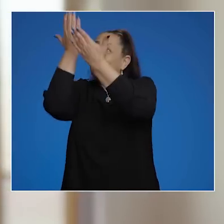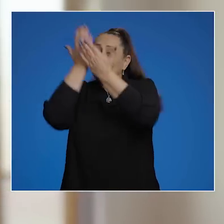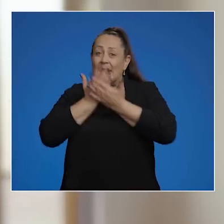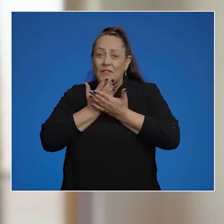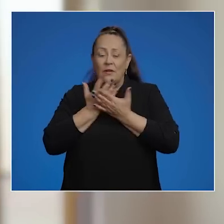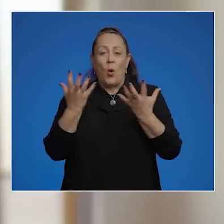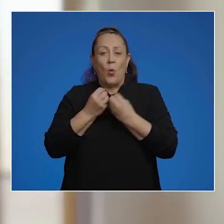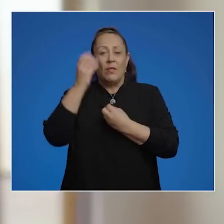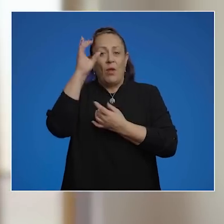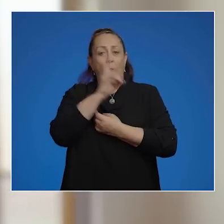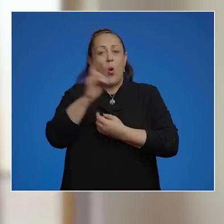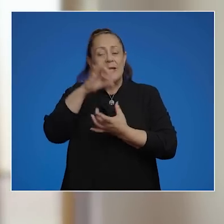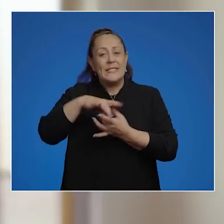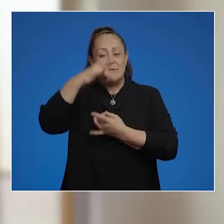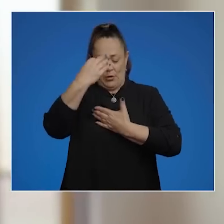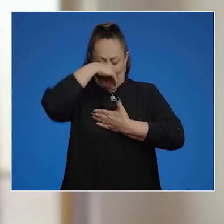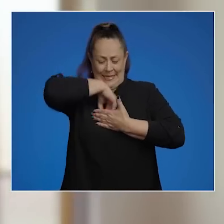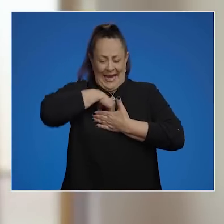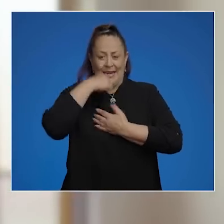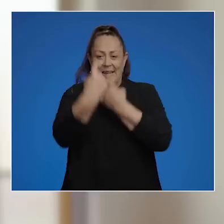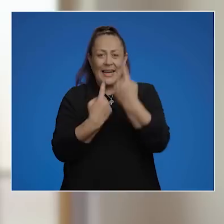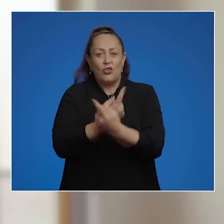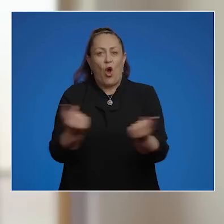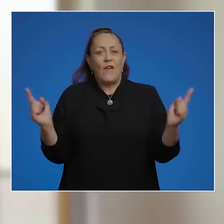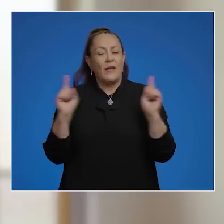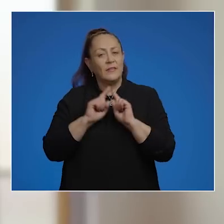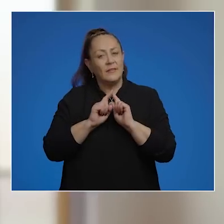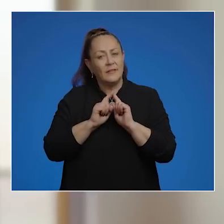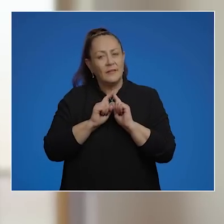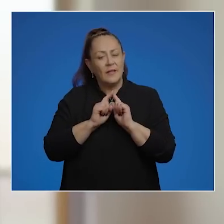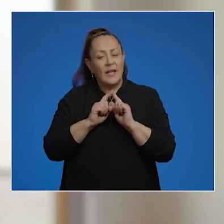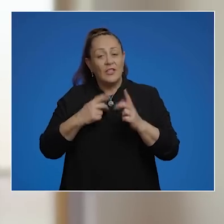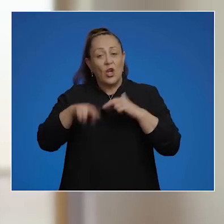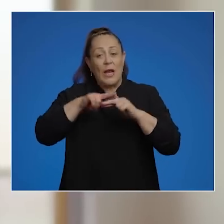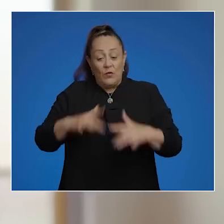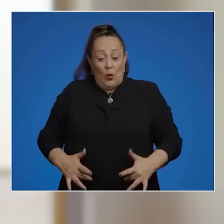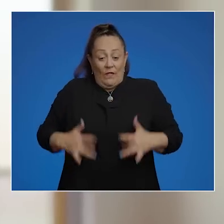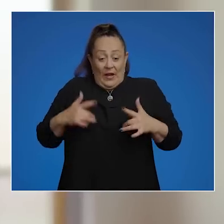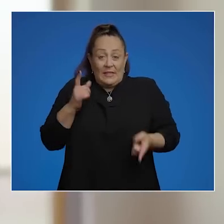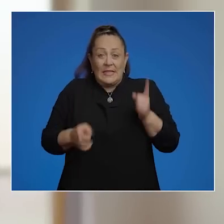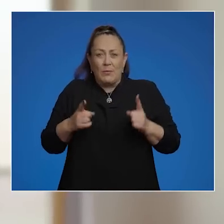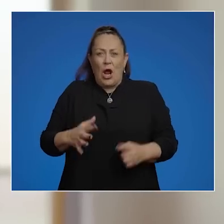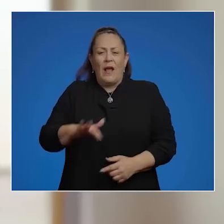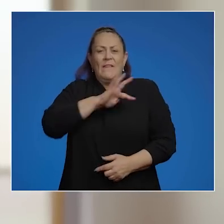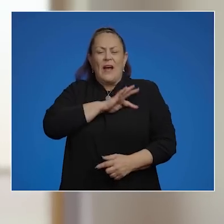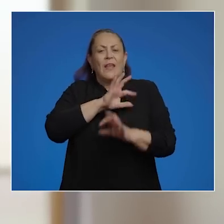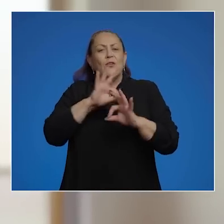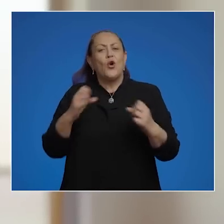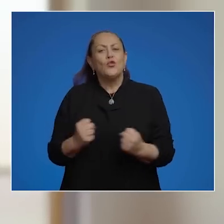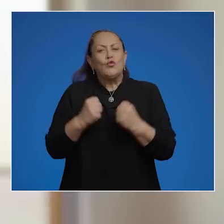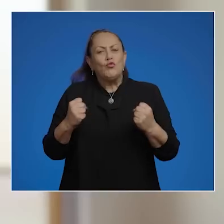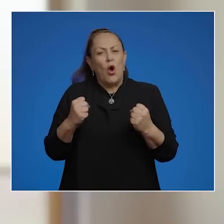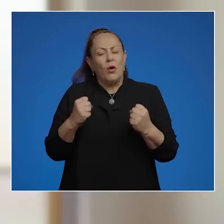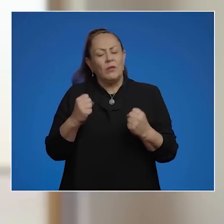given by the Holy Spirit. And the Holy Spirit lives within each of us. If you feel, as I do at times, your faith isn't strong enough,